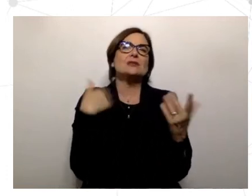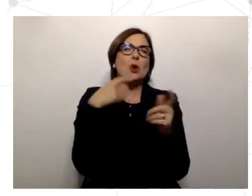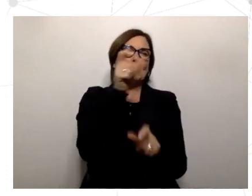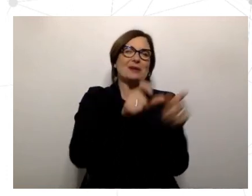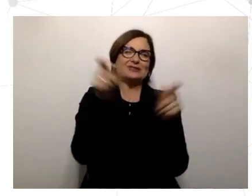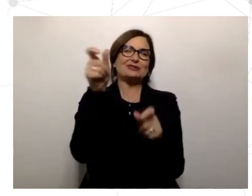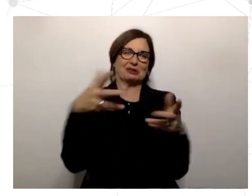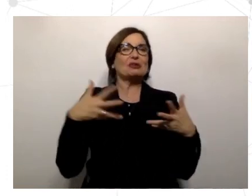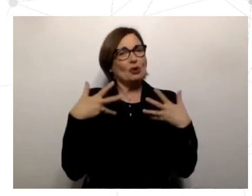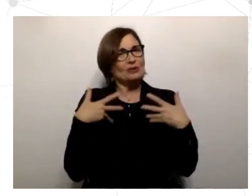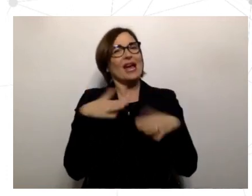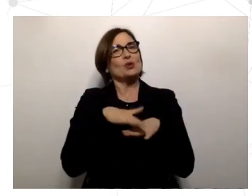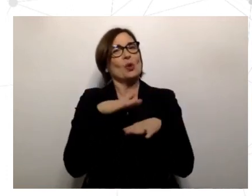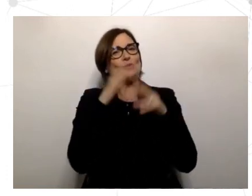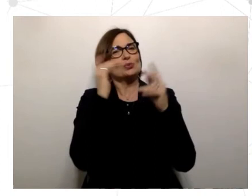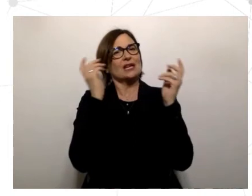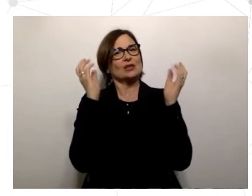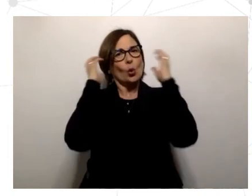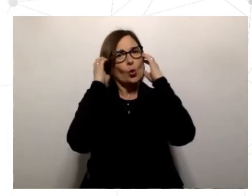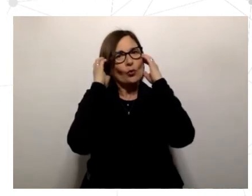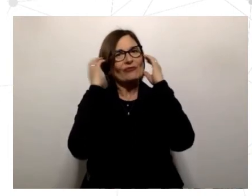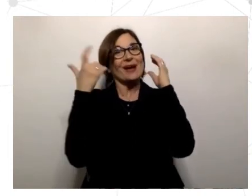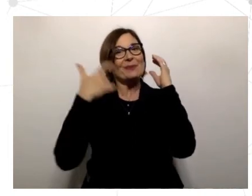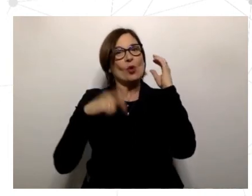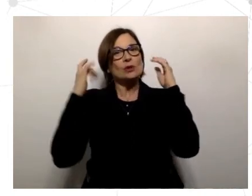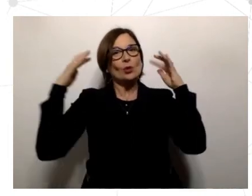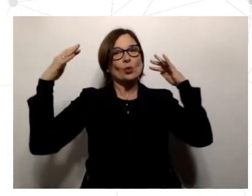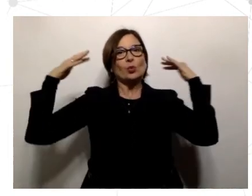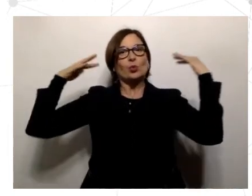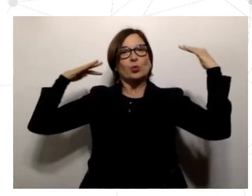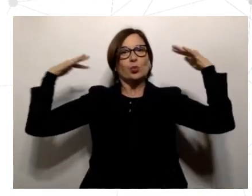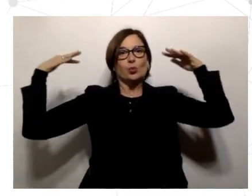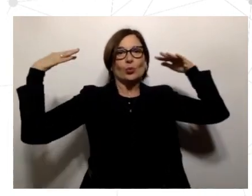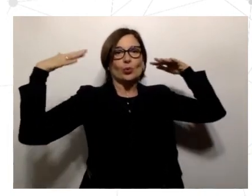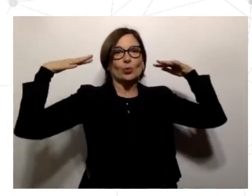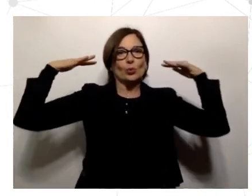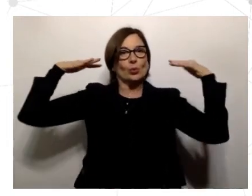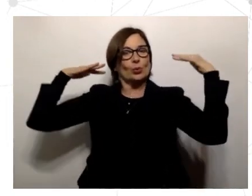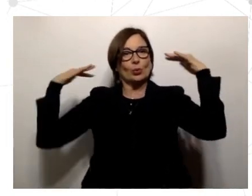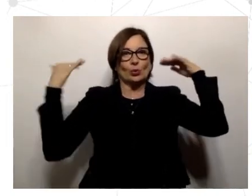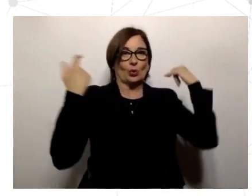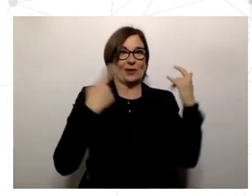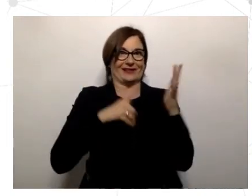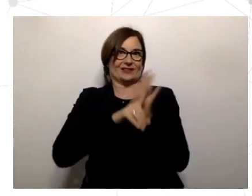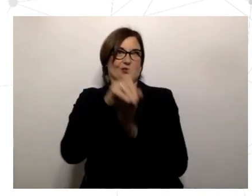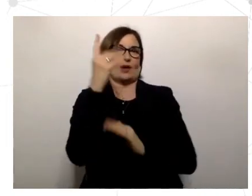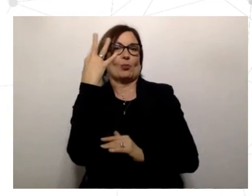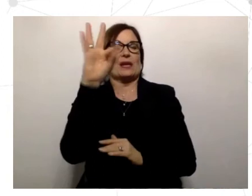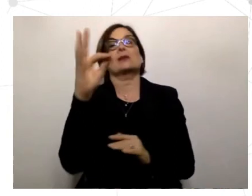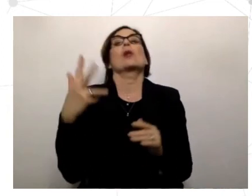fa piacere utilizzare le cuffie per l'effetto che viene dall'ascolto in questo modo. Ci sono diversi